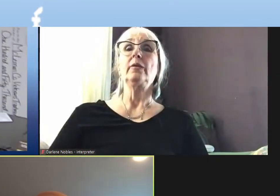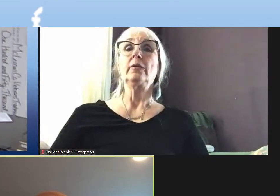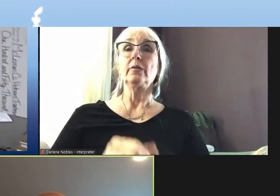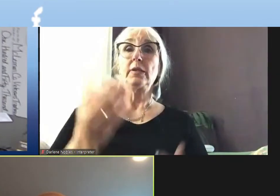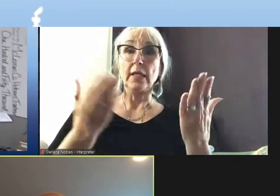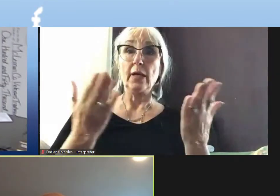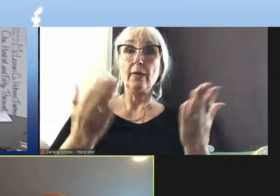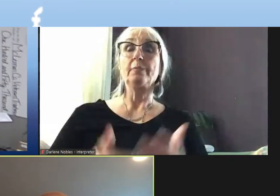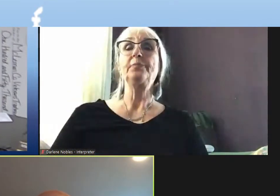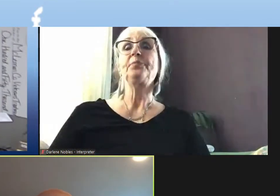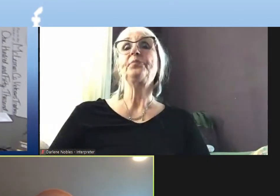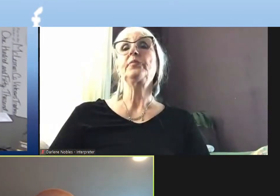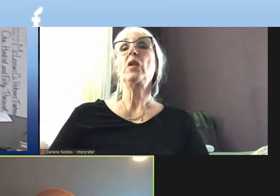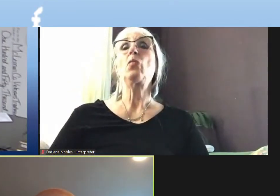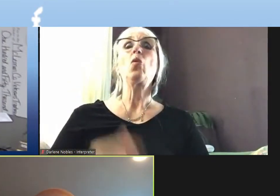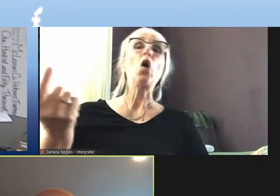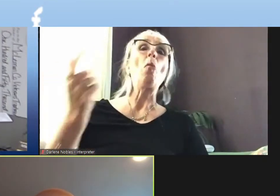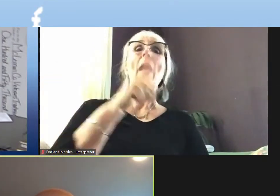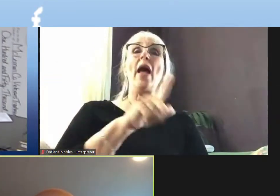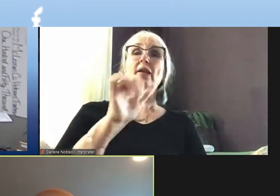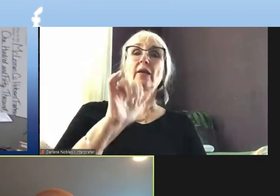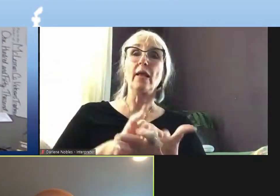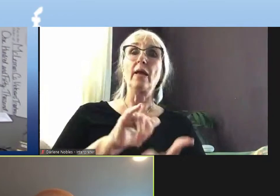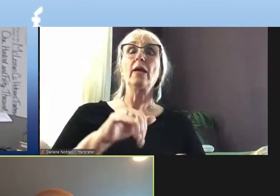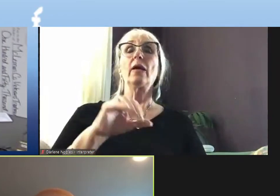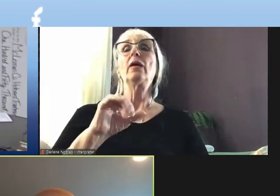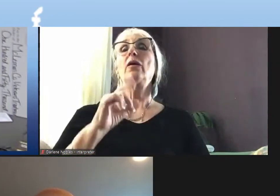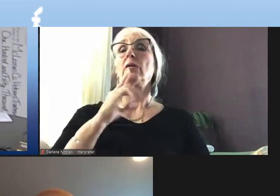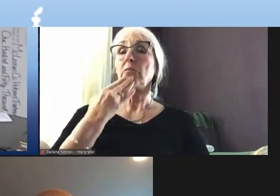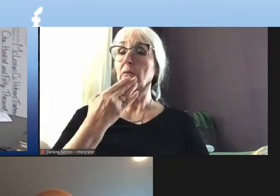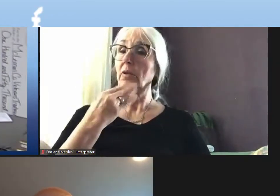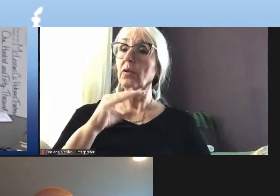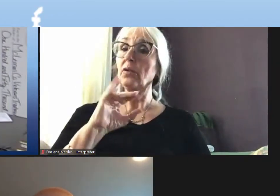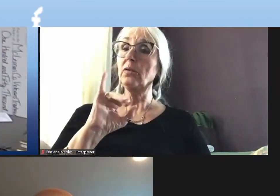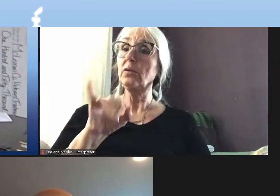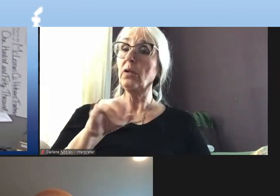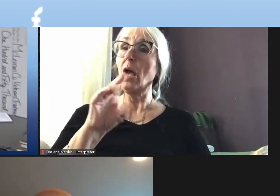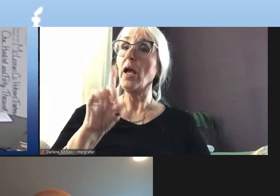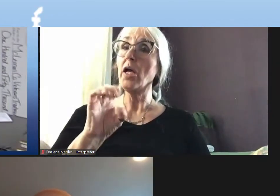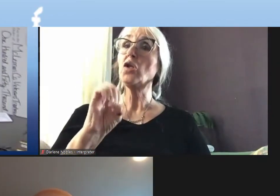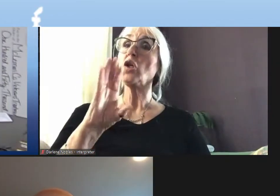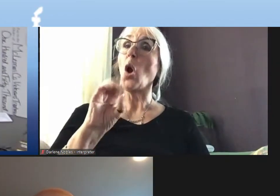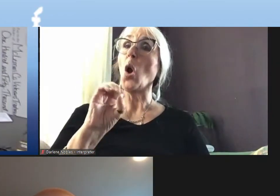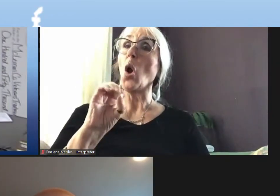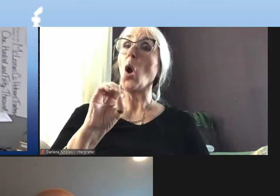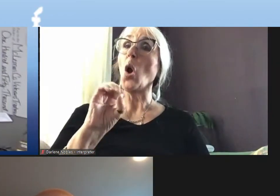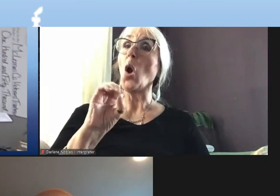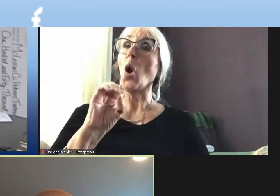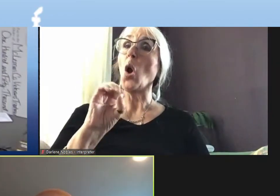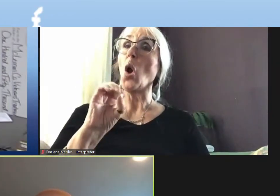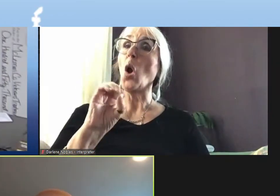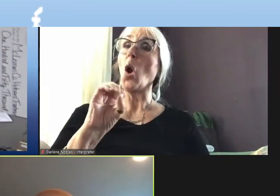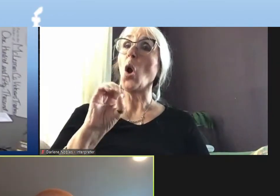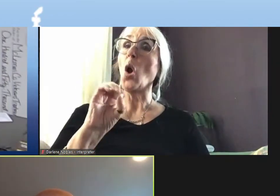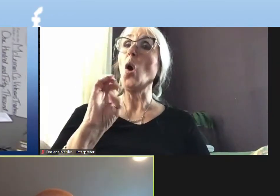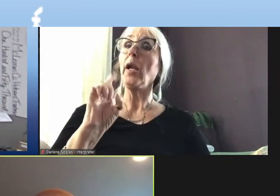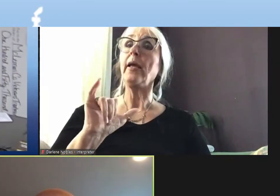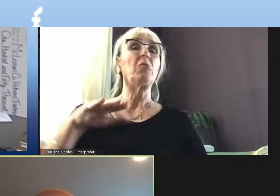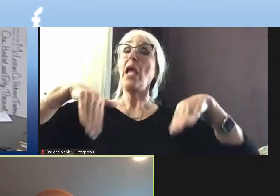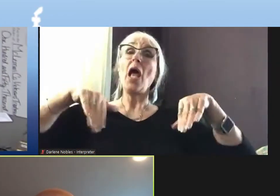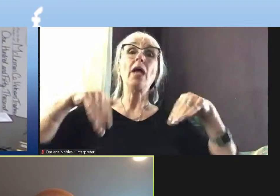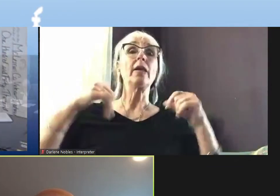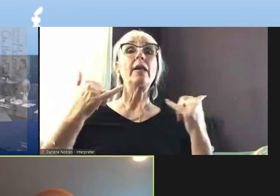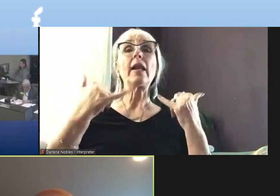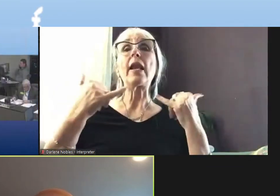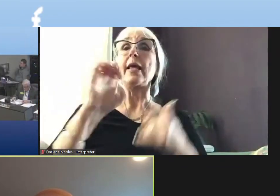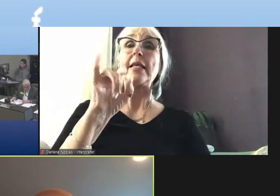very good. Judge, is Judge Coley in the courtroom yet? Not yet. All right, we can go ahead and go to Elizabeth's item then.